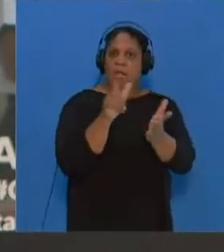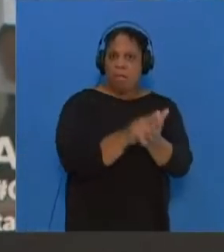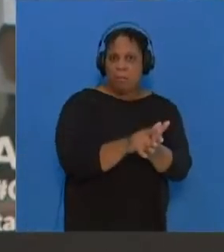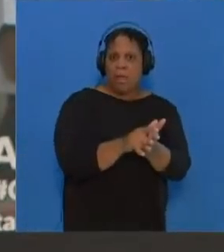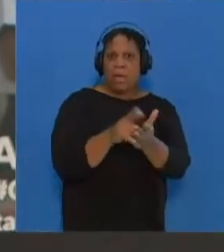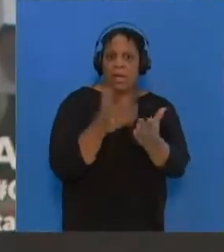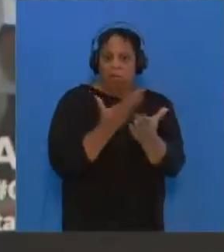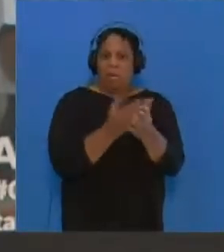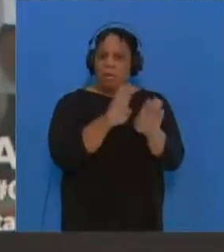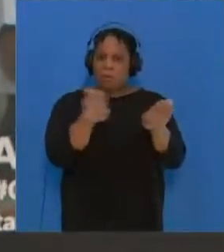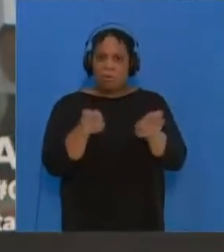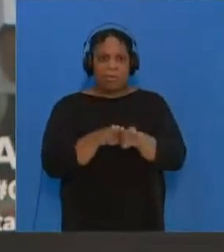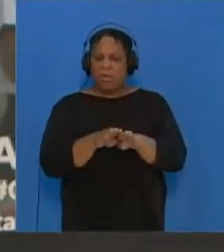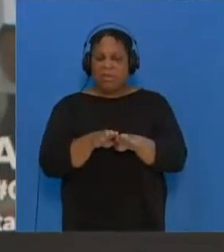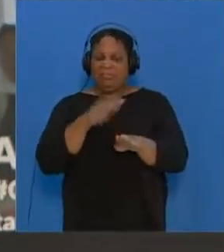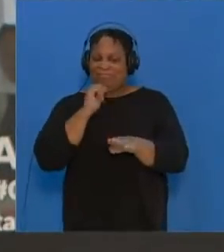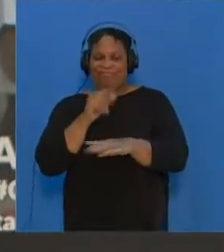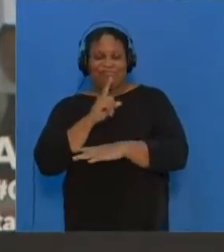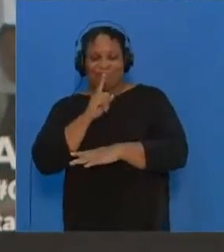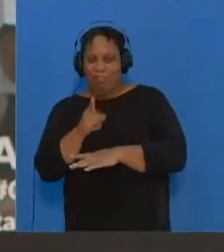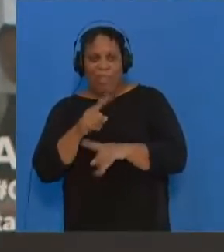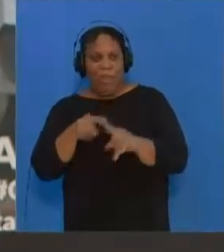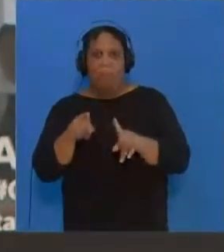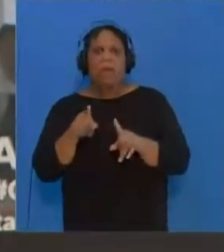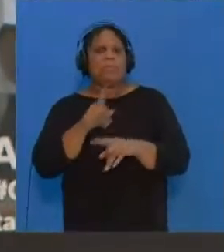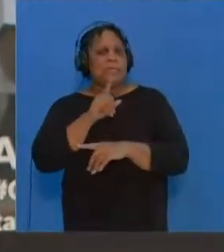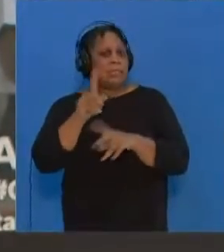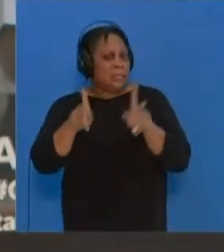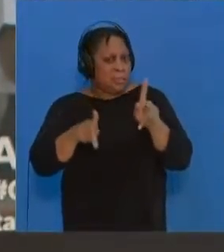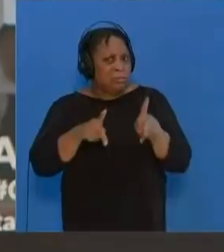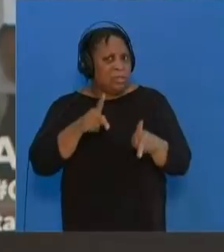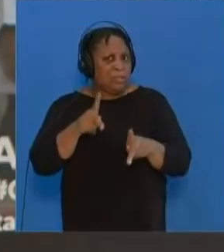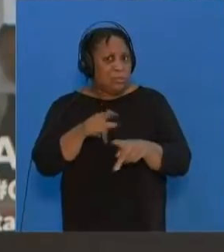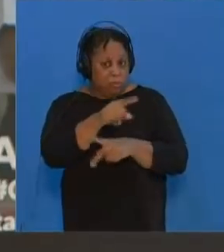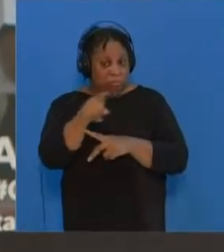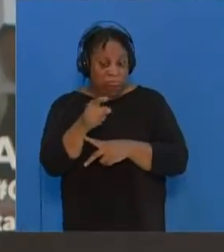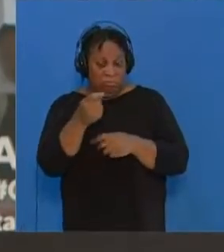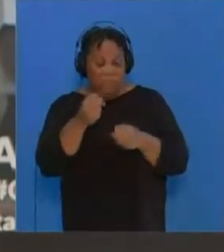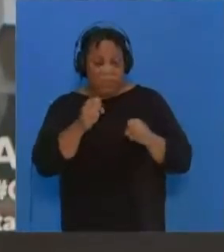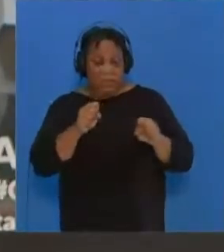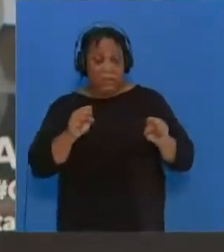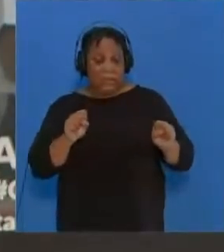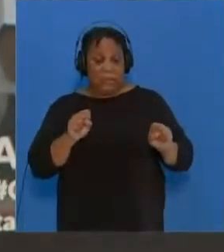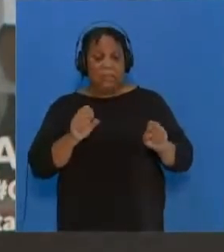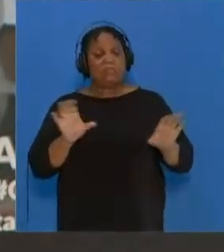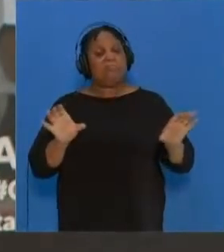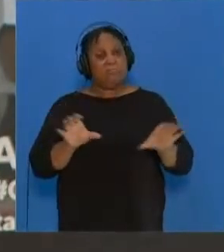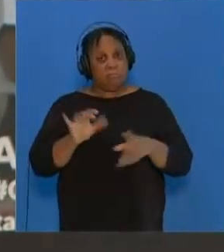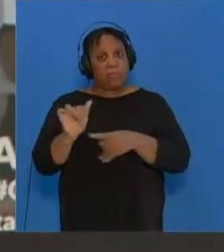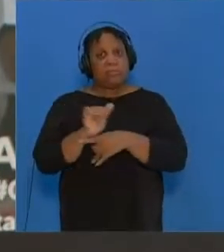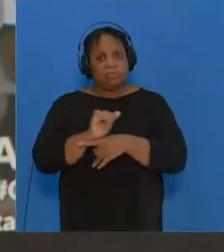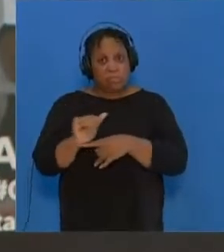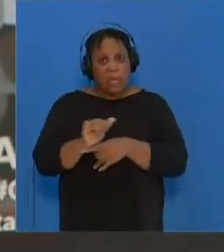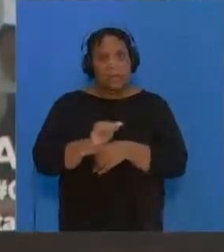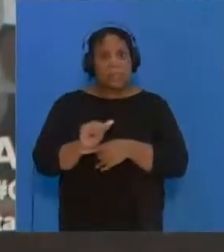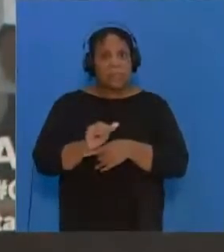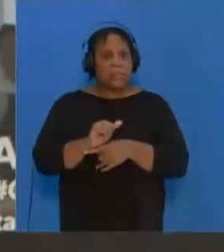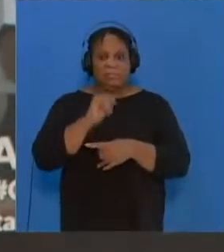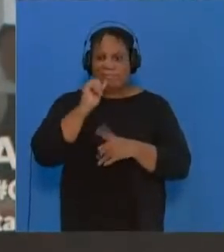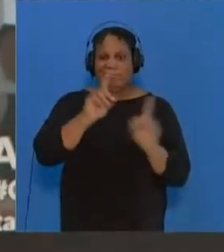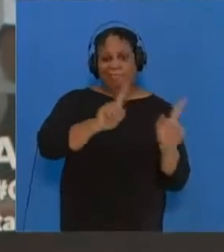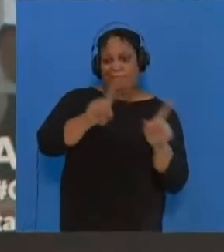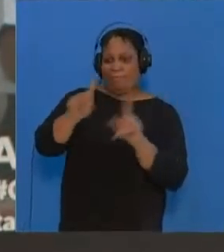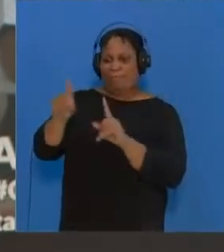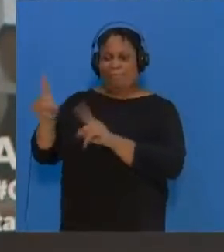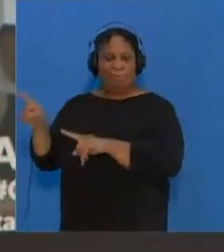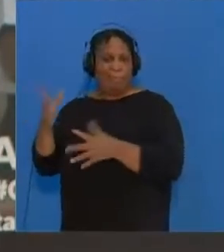case. What we want is to make sure that persons who have been being safe, who have been doing what they're supposed to do, who aren't going out and